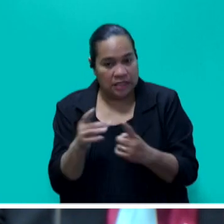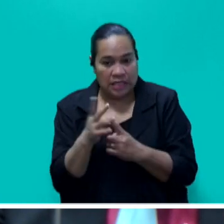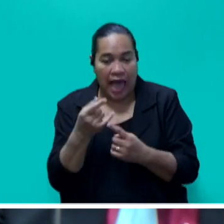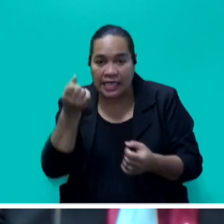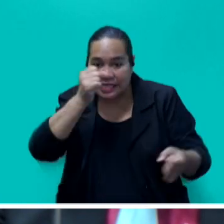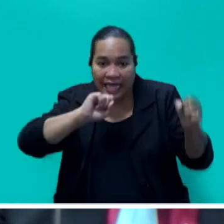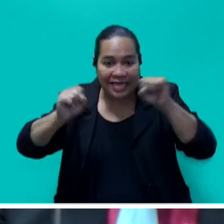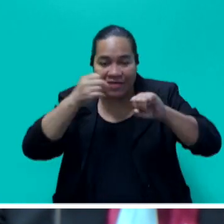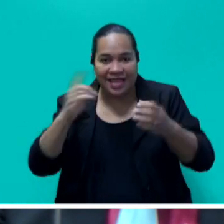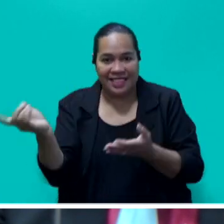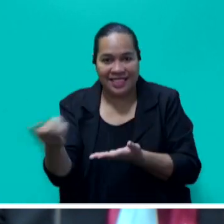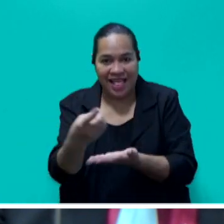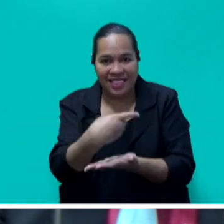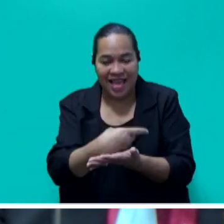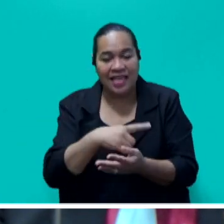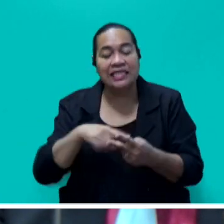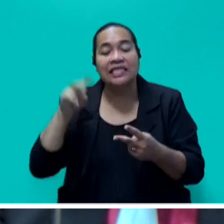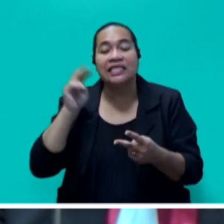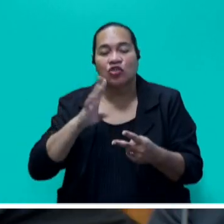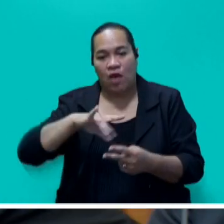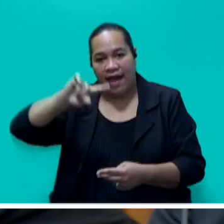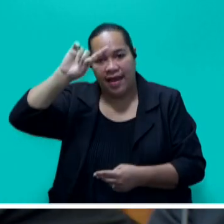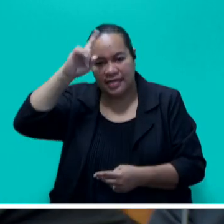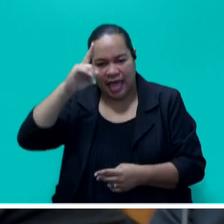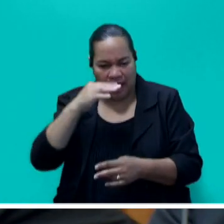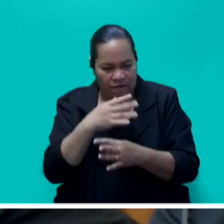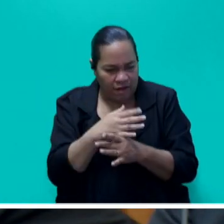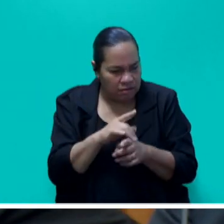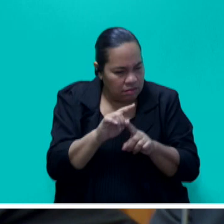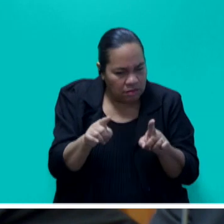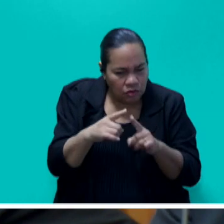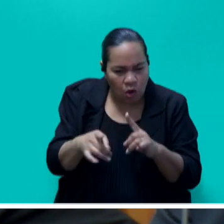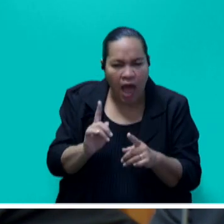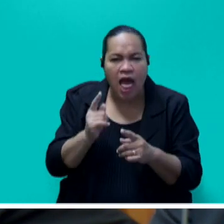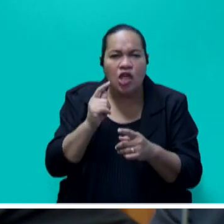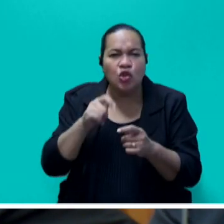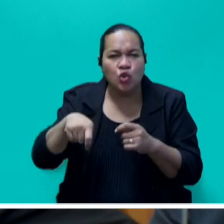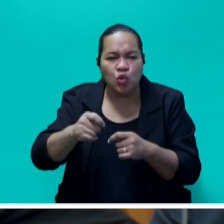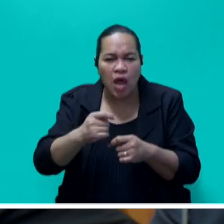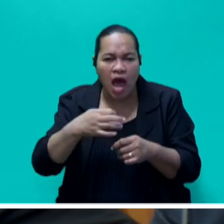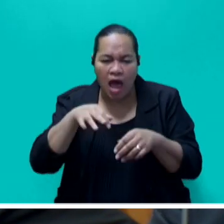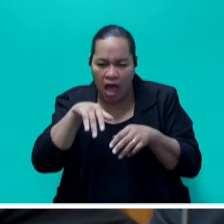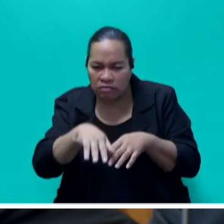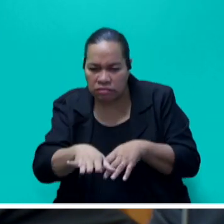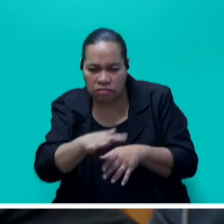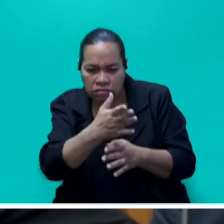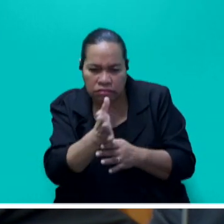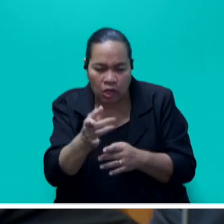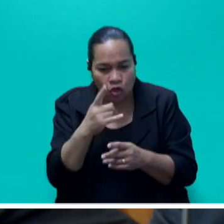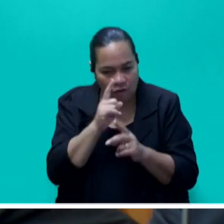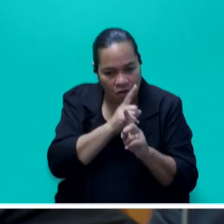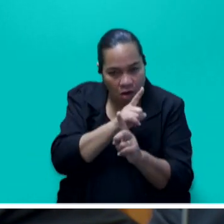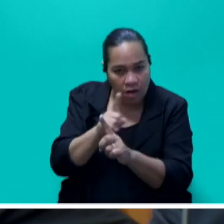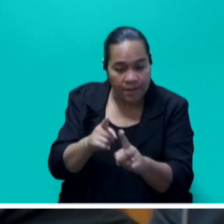data that is needed to understand fishing trends and tuna stock. Through an advanced approach and as